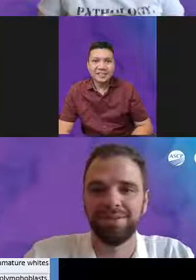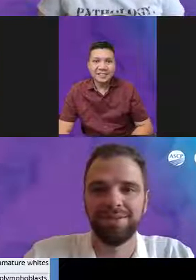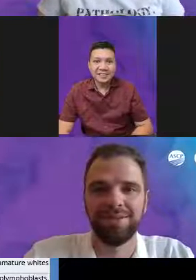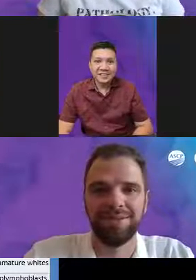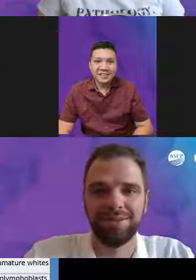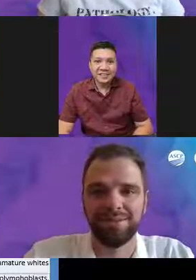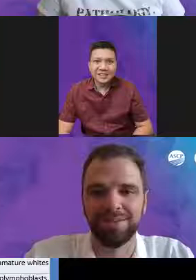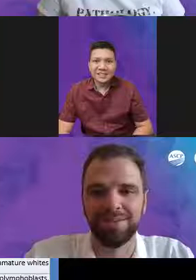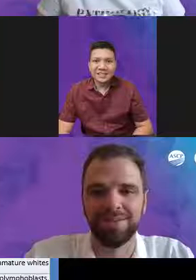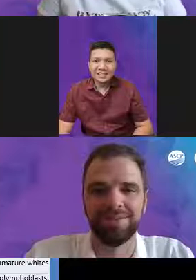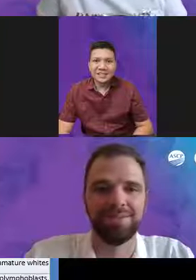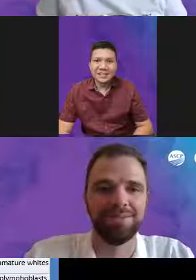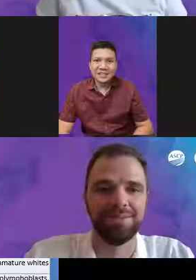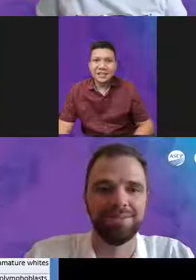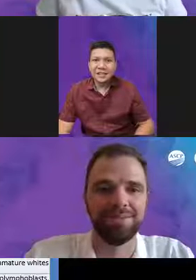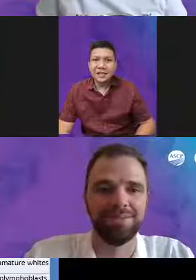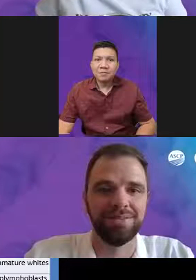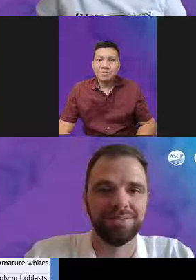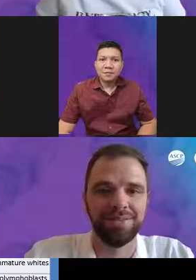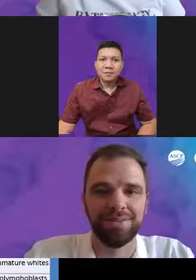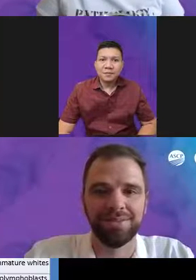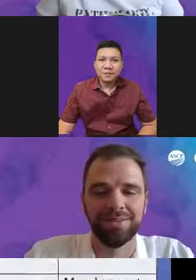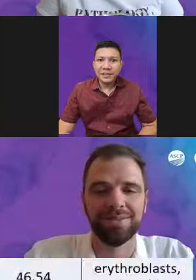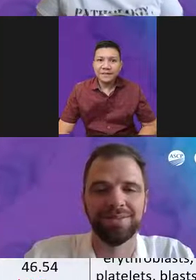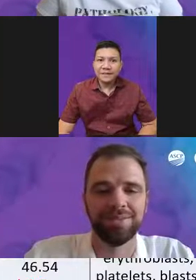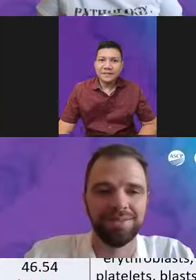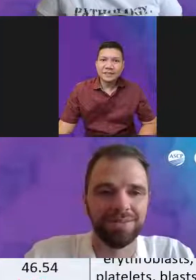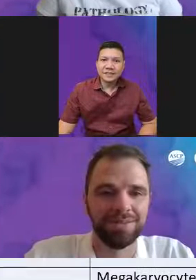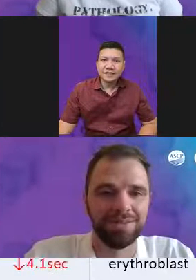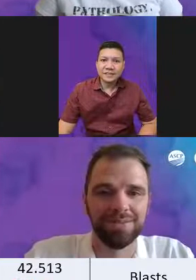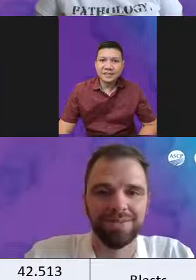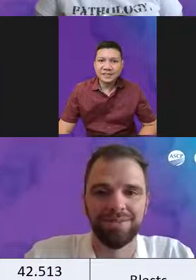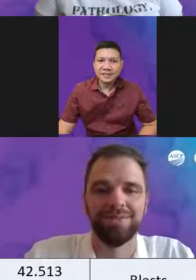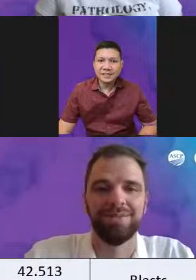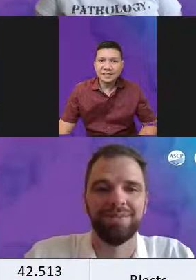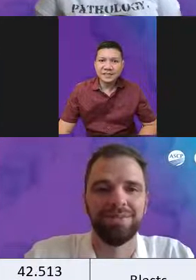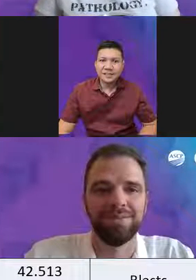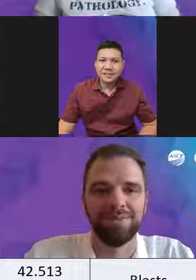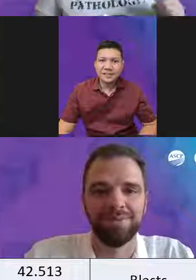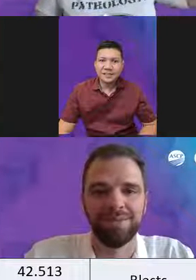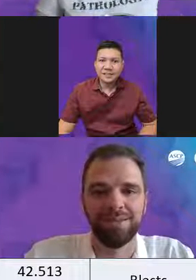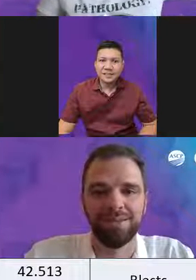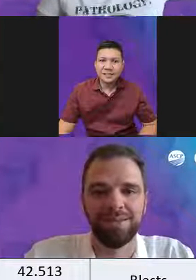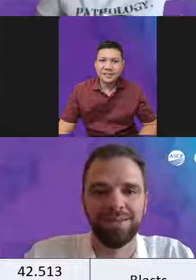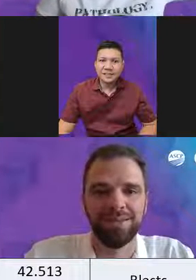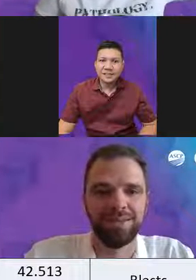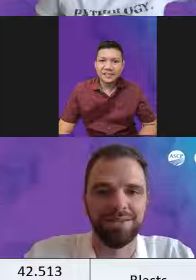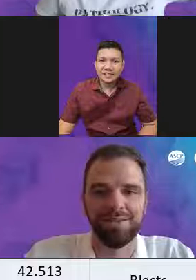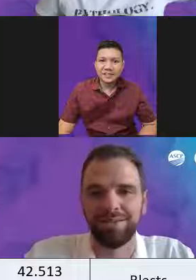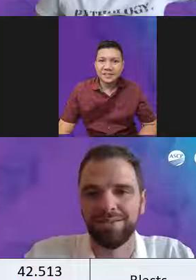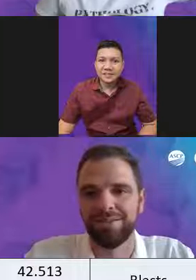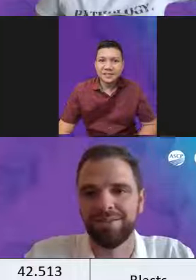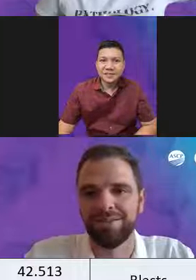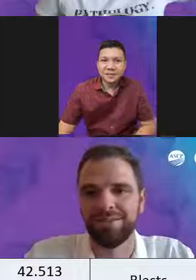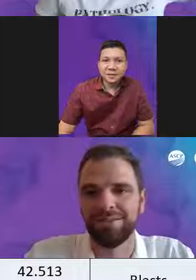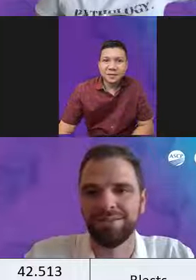You'll be entered to win all that medical lab Lady Gill swag. Okay, so taking it down to